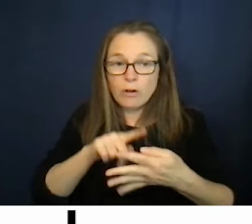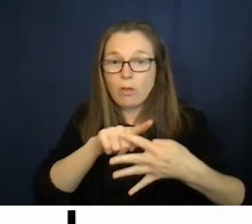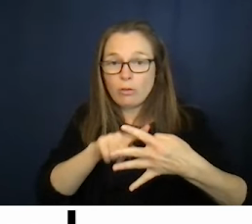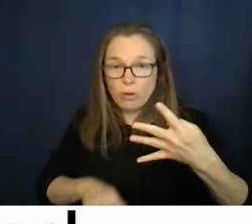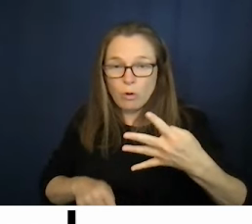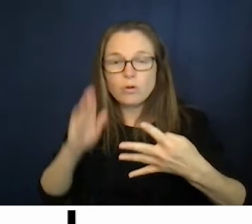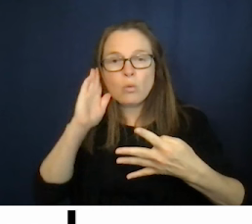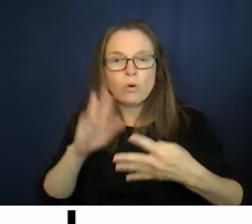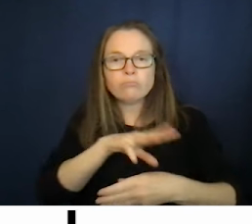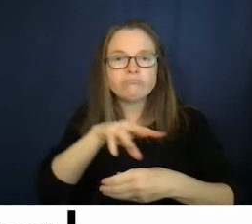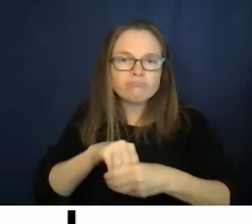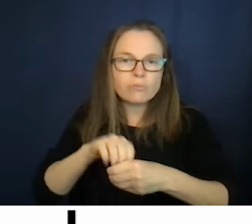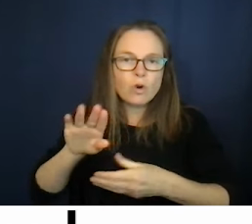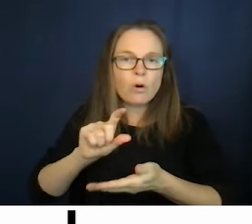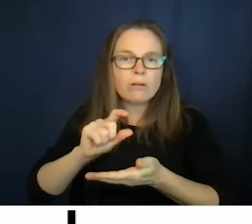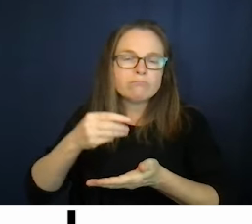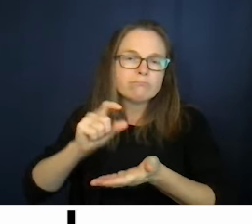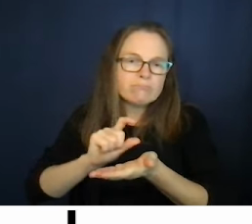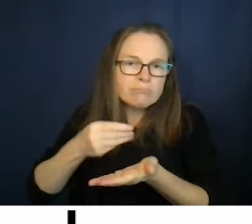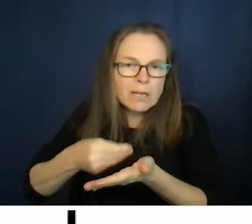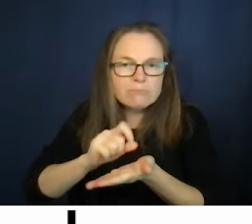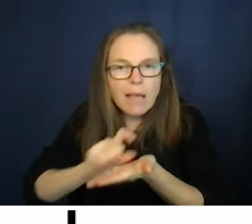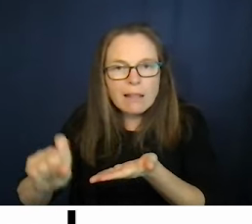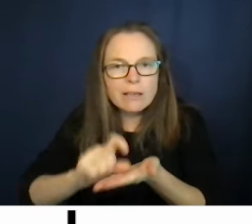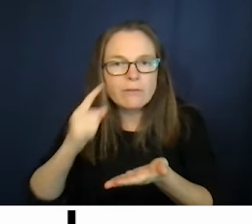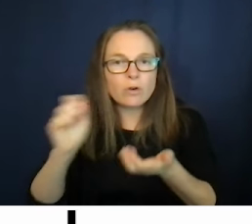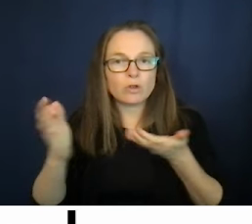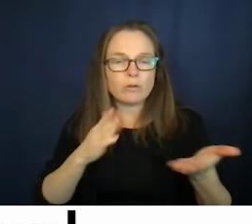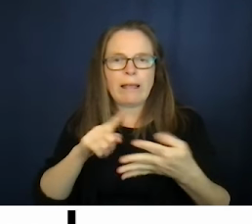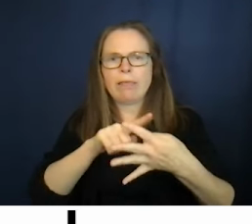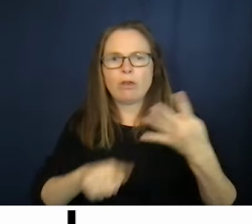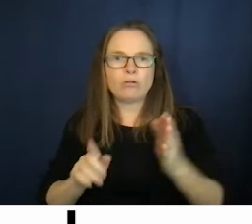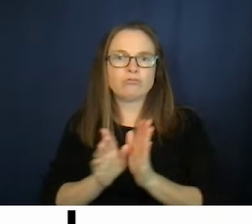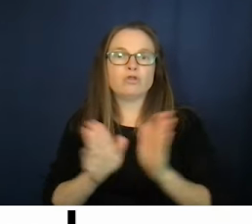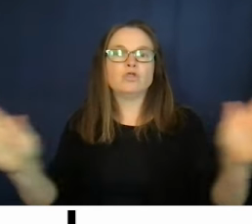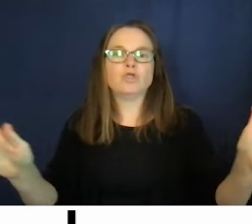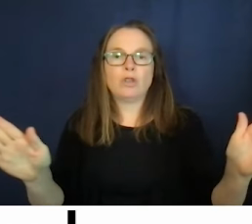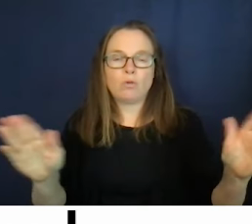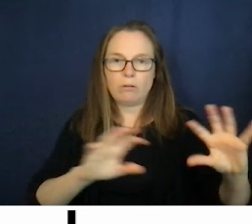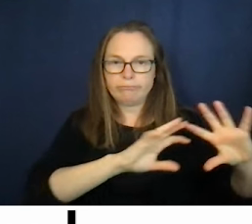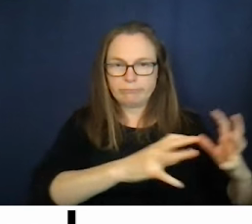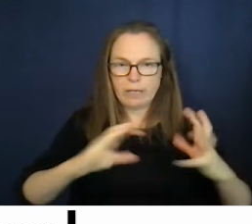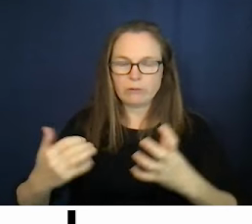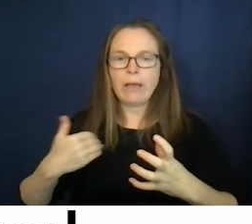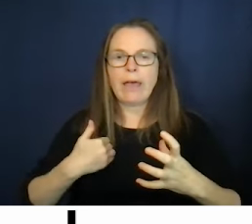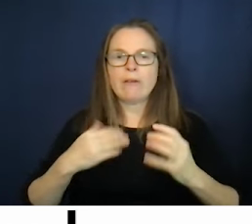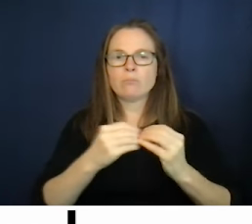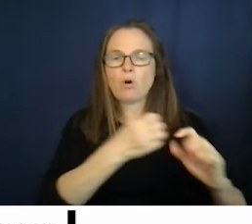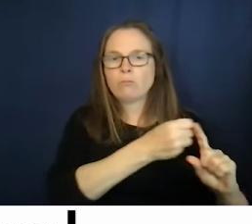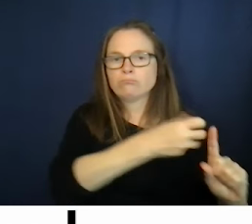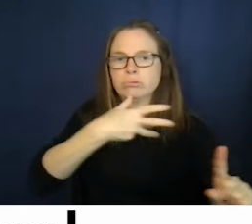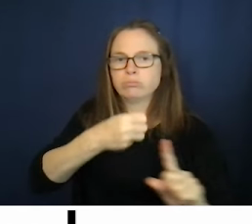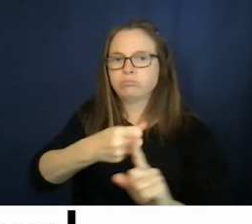your allocation for services. Within these broad categories are further more detailed services